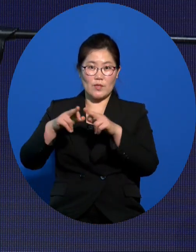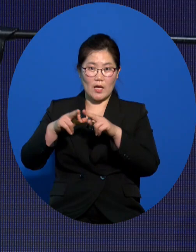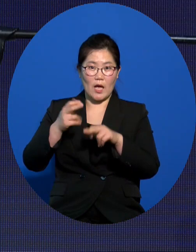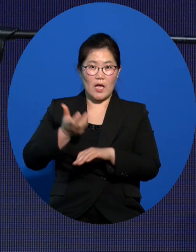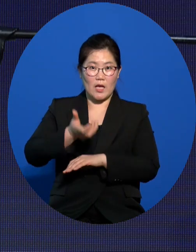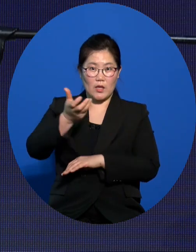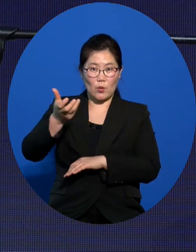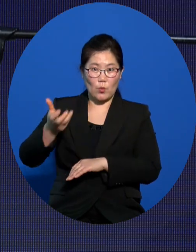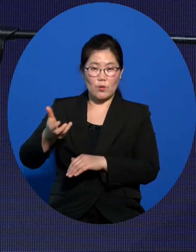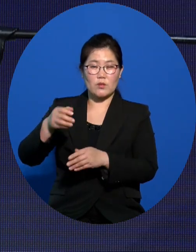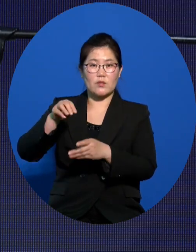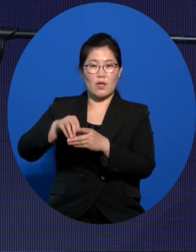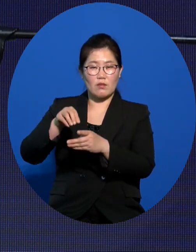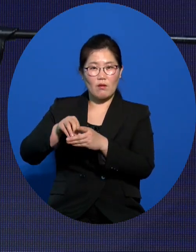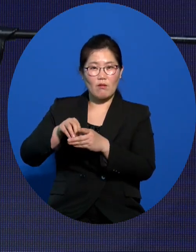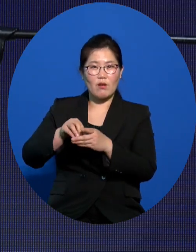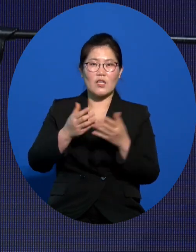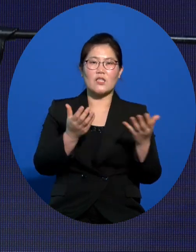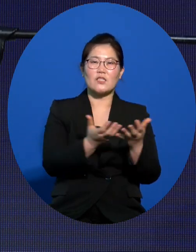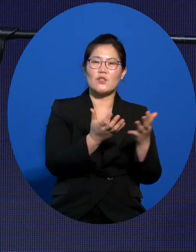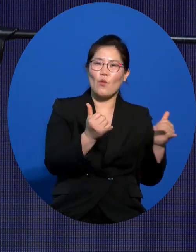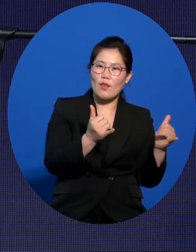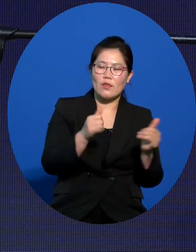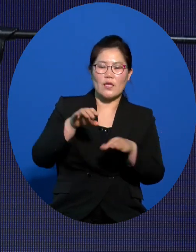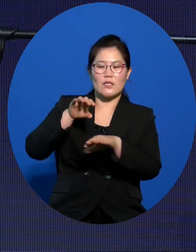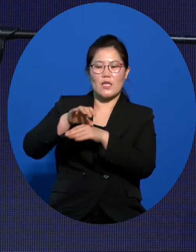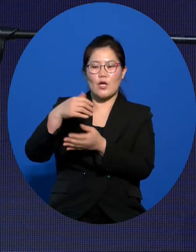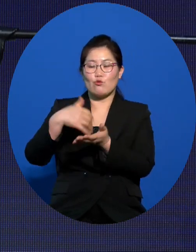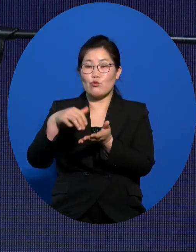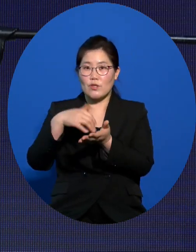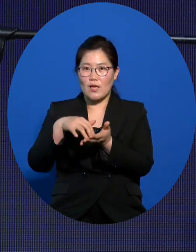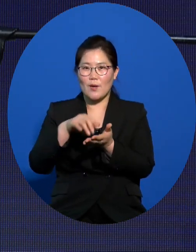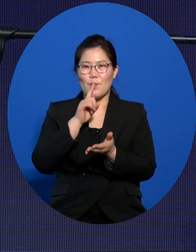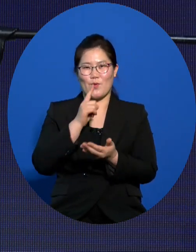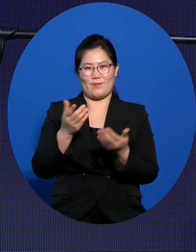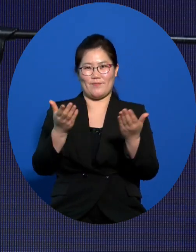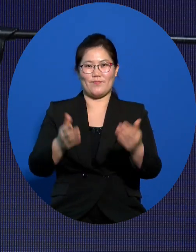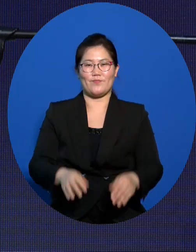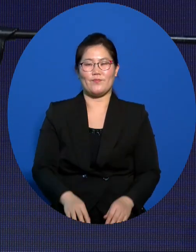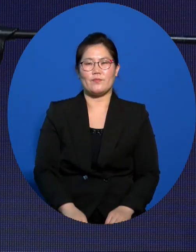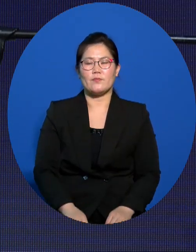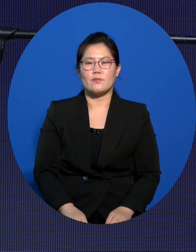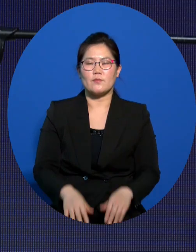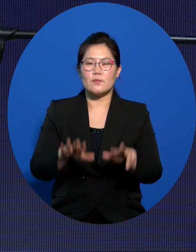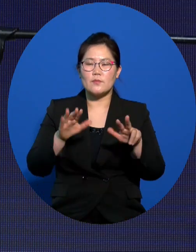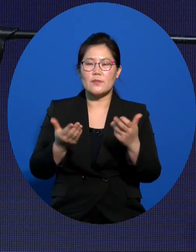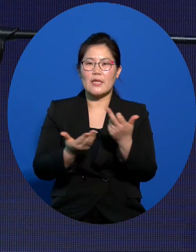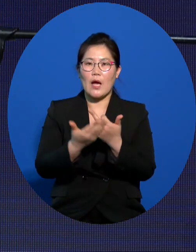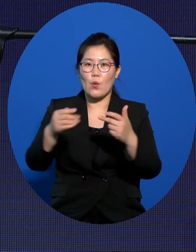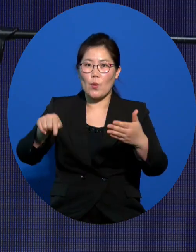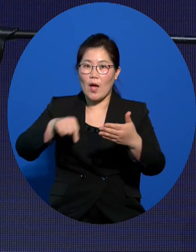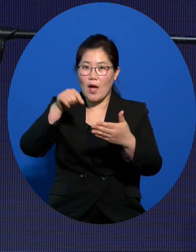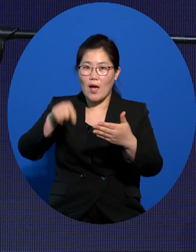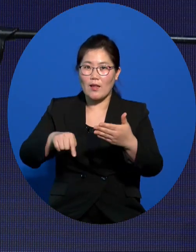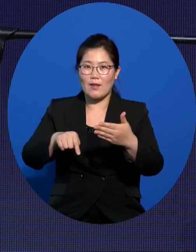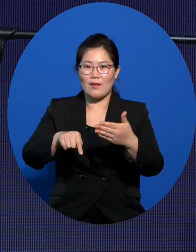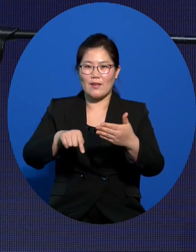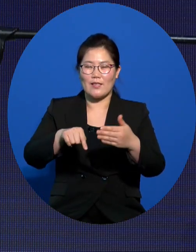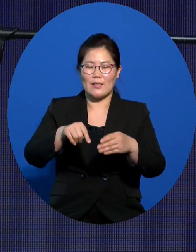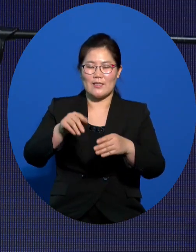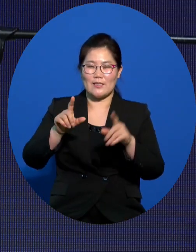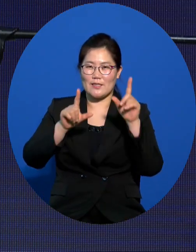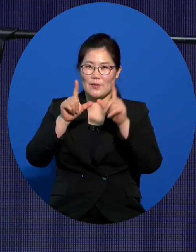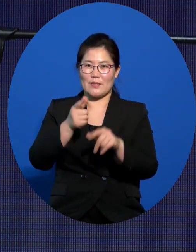in Gangwon Province. How many workers are employed in the centers? There